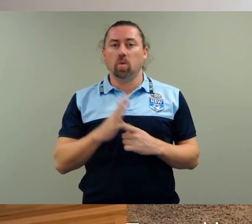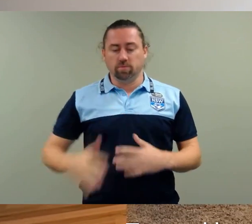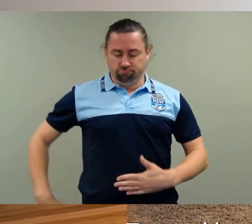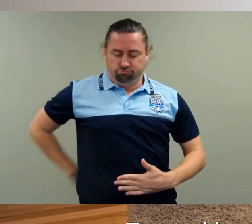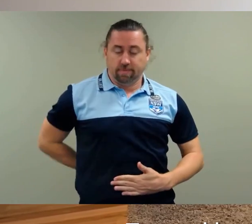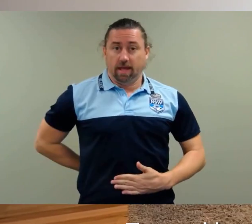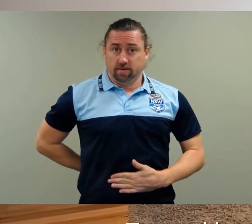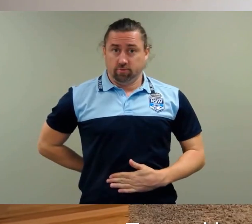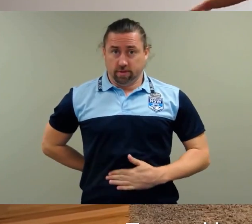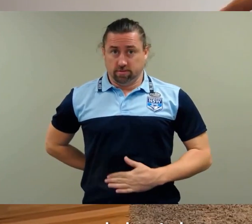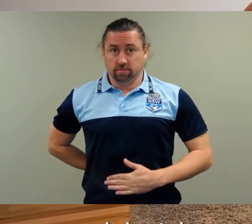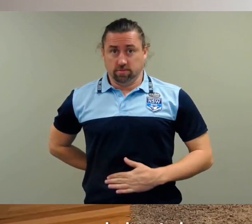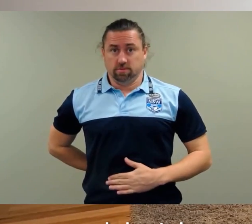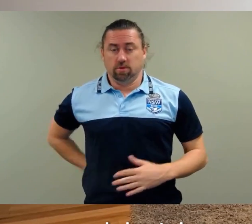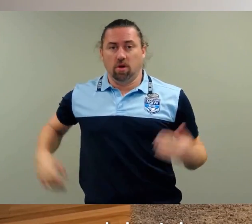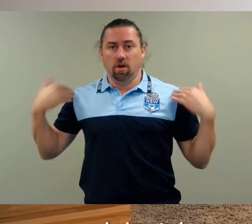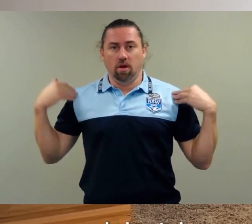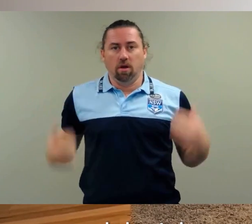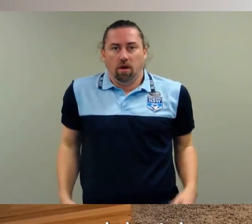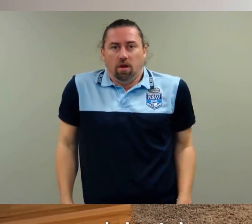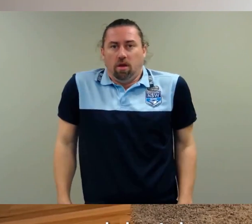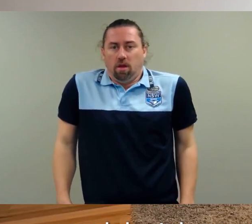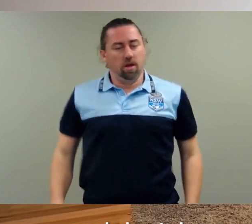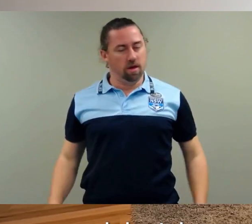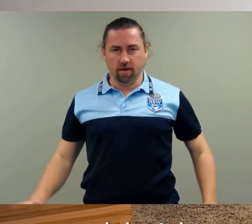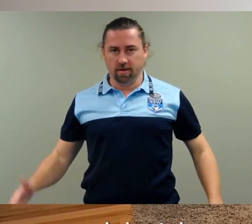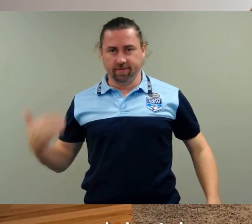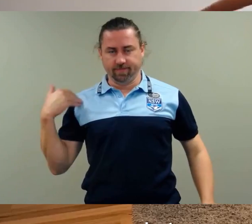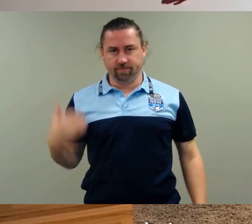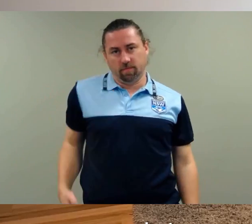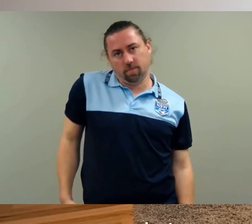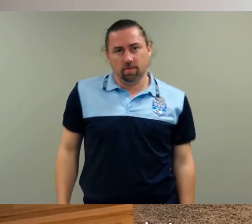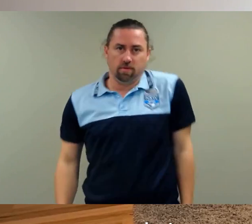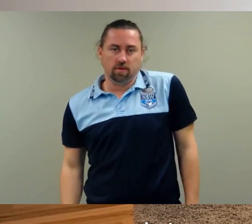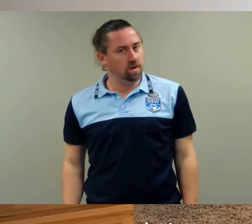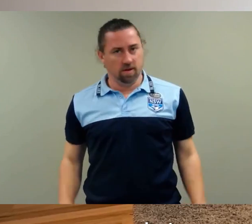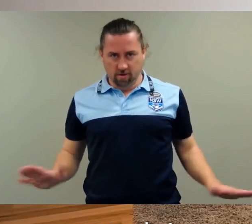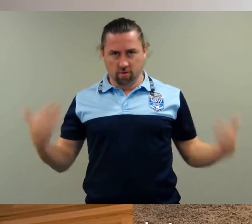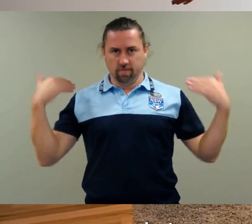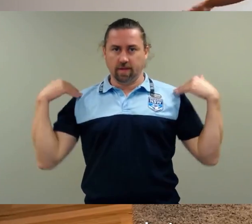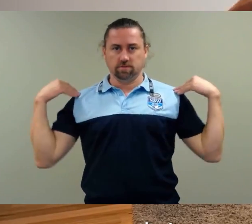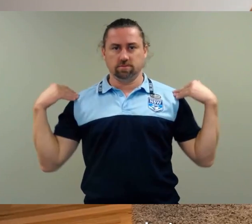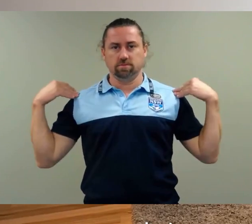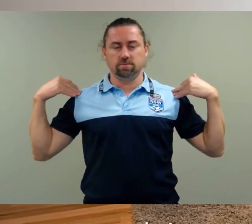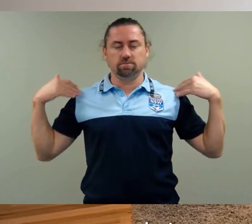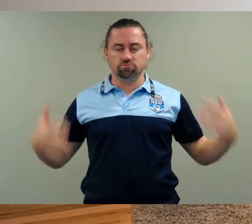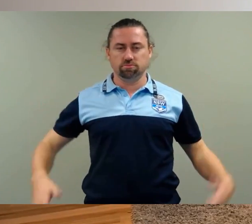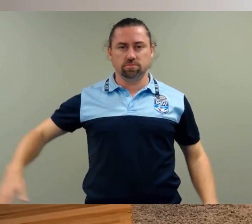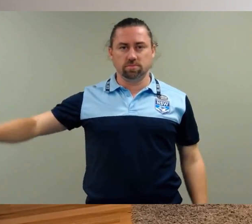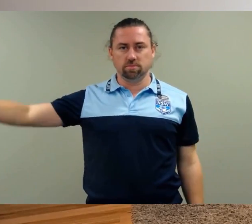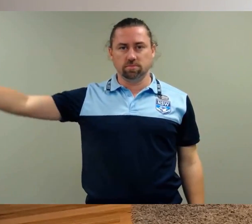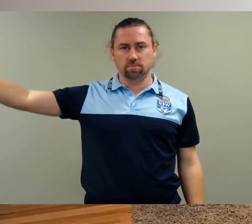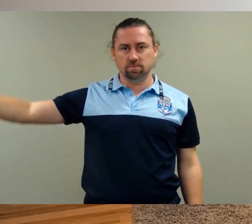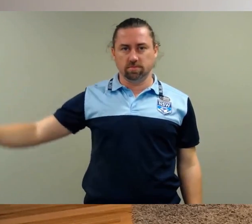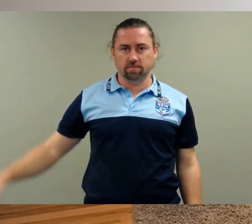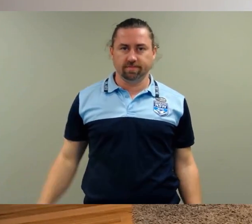Try and keep your back nice and straight and don't let your shoulders rise towards your ears as you bring your arms out to the side of your body and